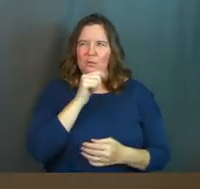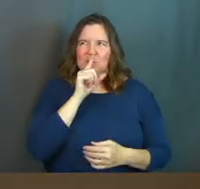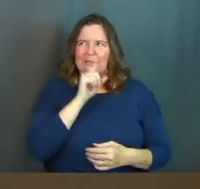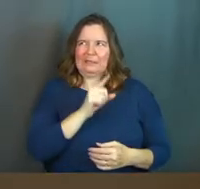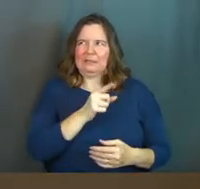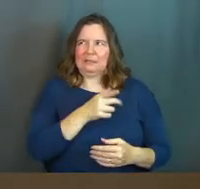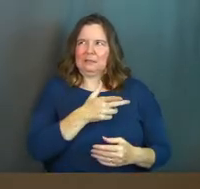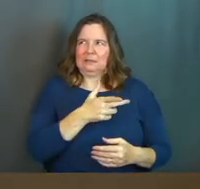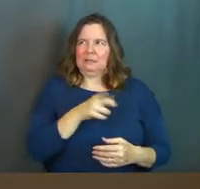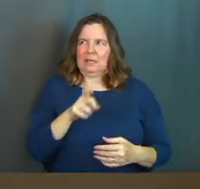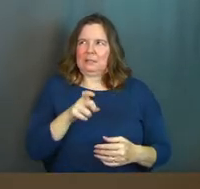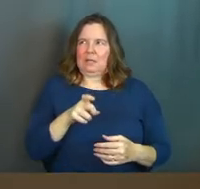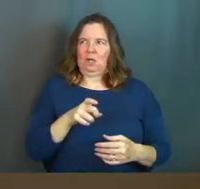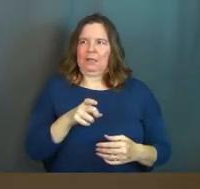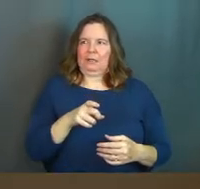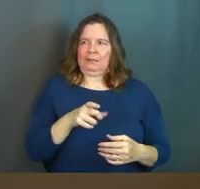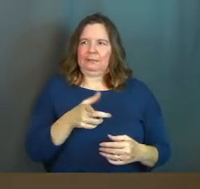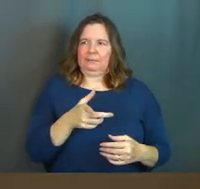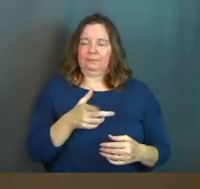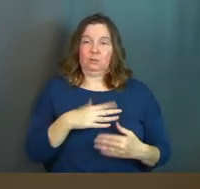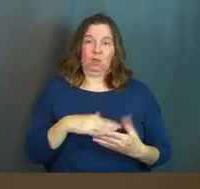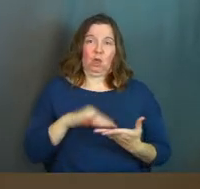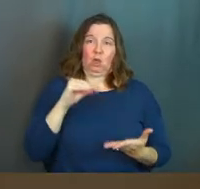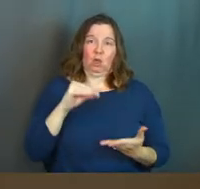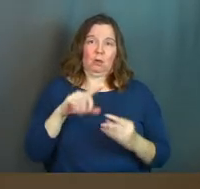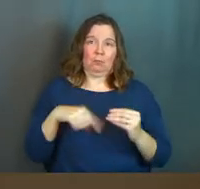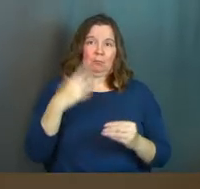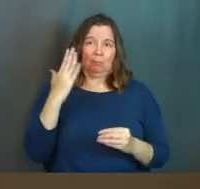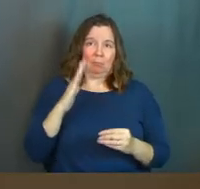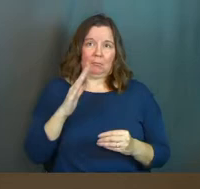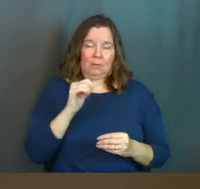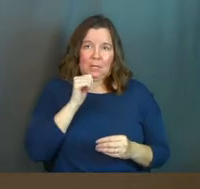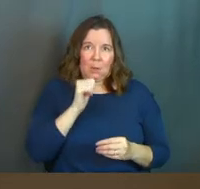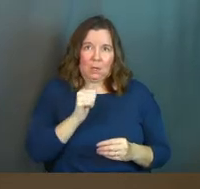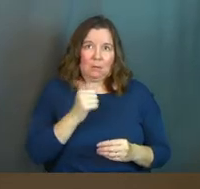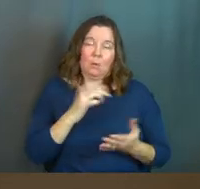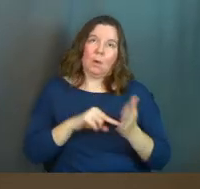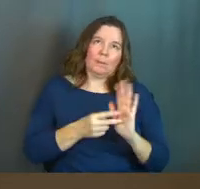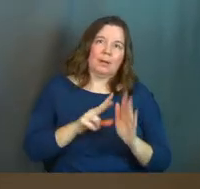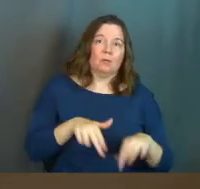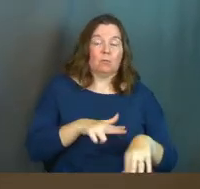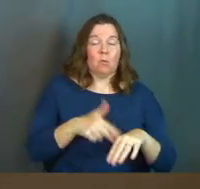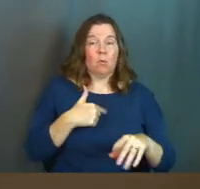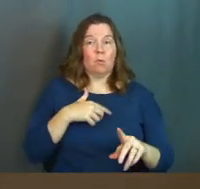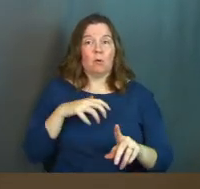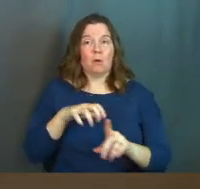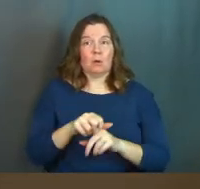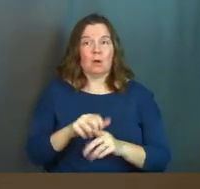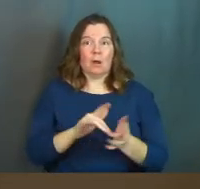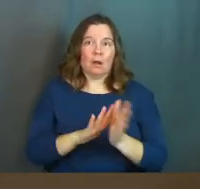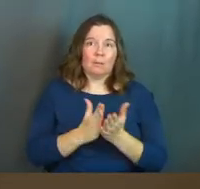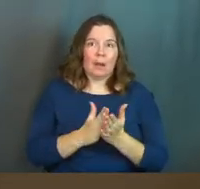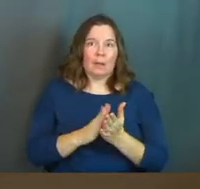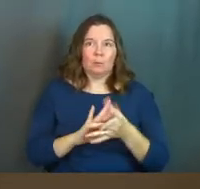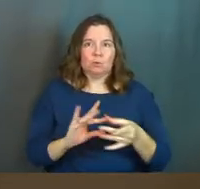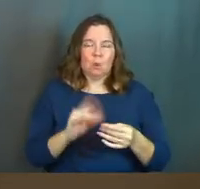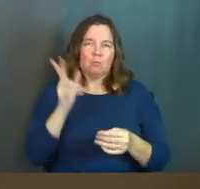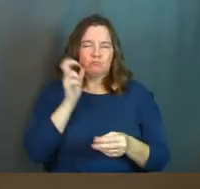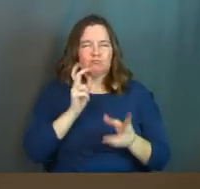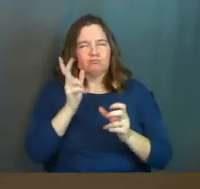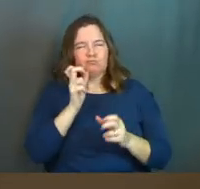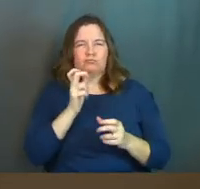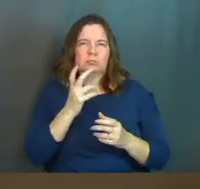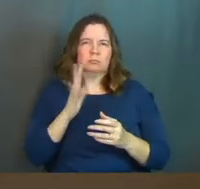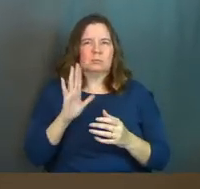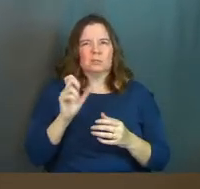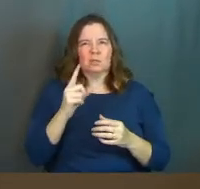wasn't necessarily to learn. It wasn't, you know, I mean, of course I caught a Bible story here and there and, you know,